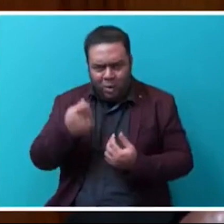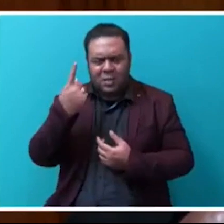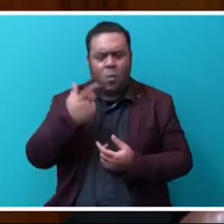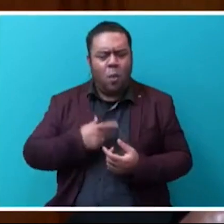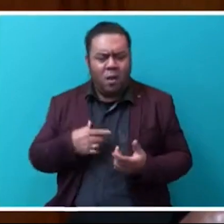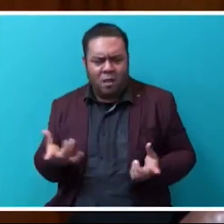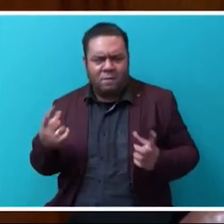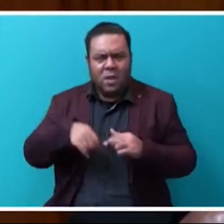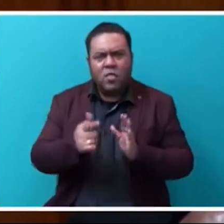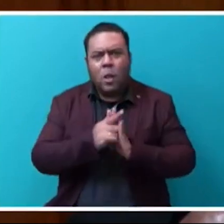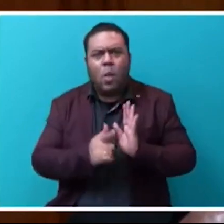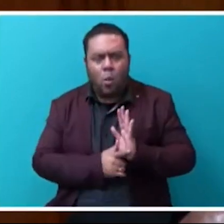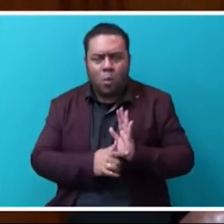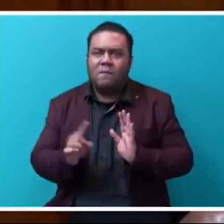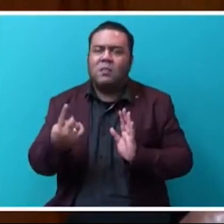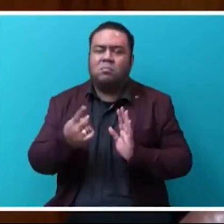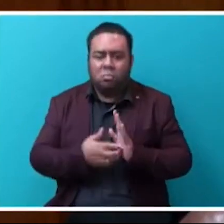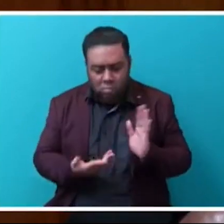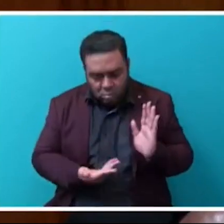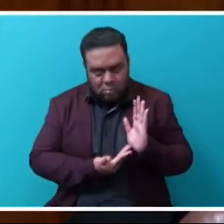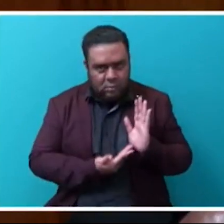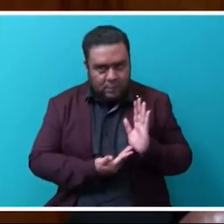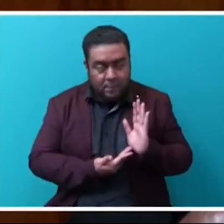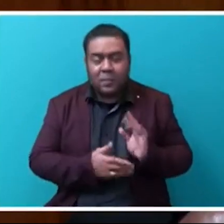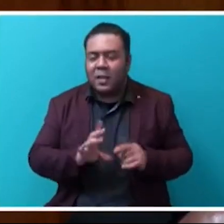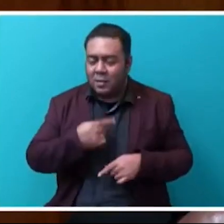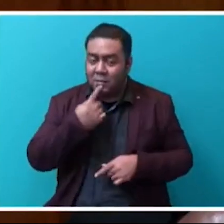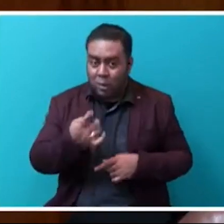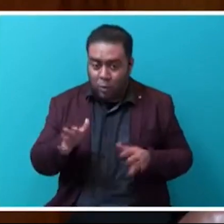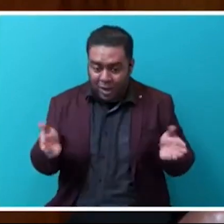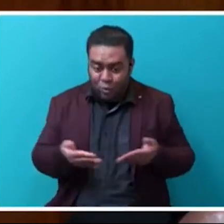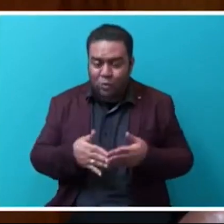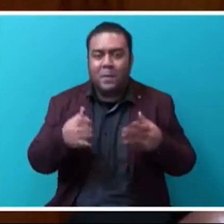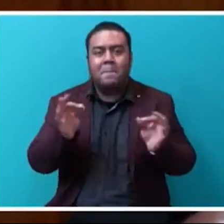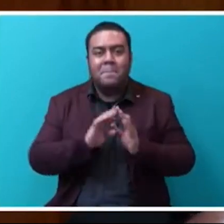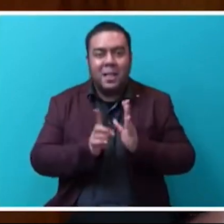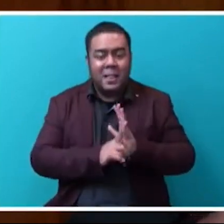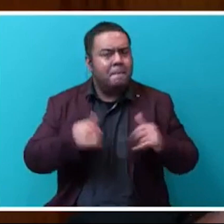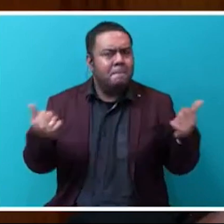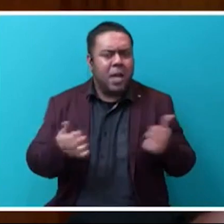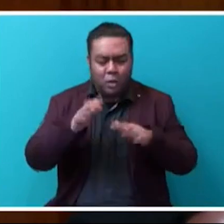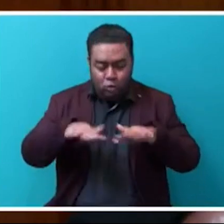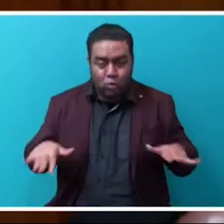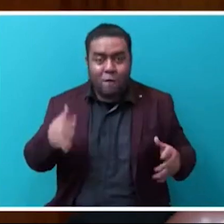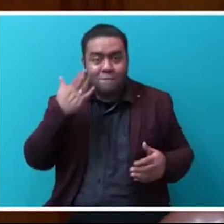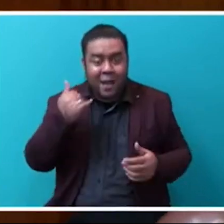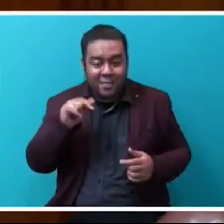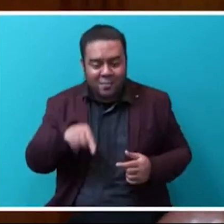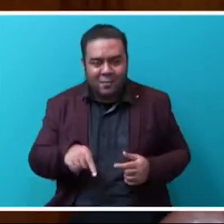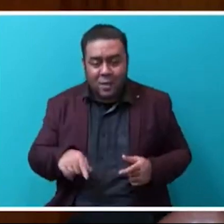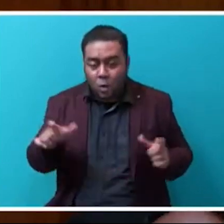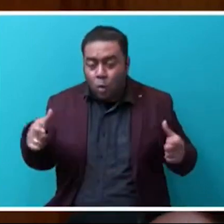come into contact with the law in the first place. As I said when I introduced the bill, many children who find themselves